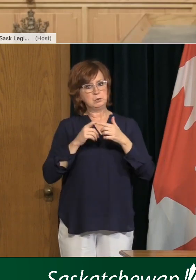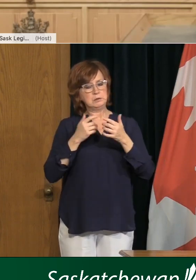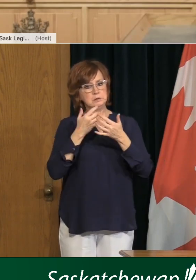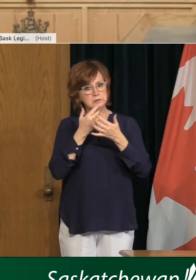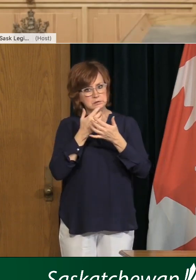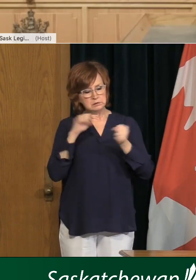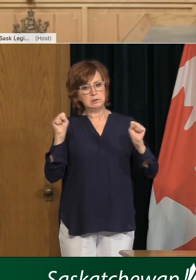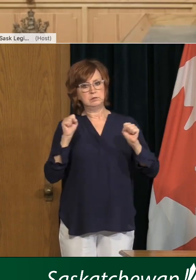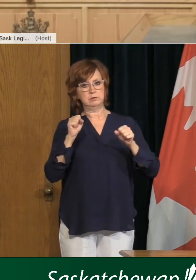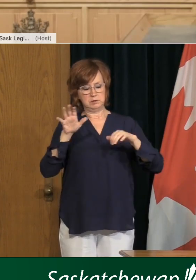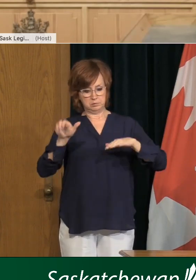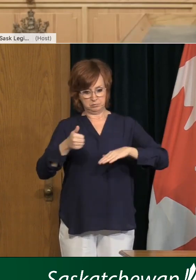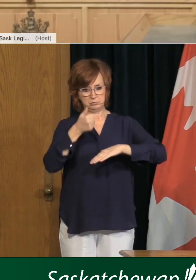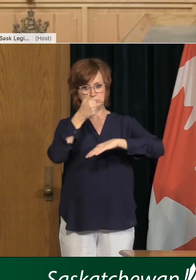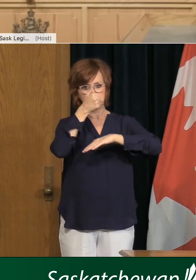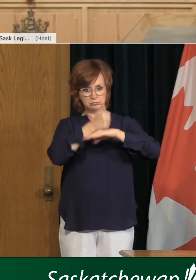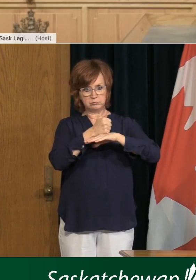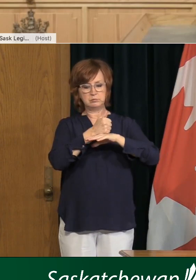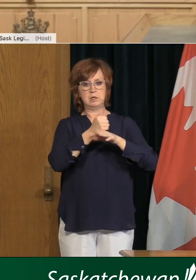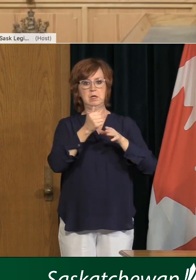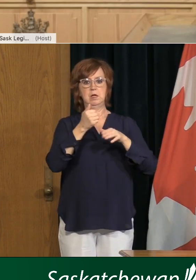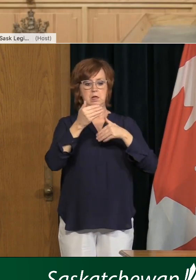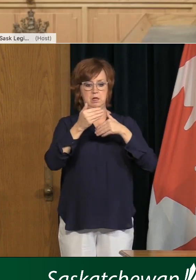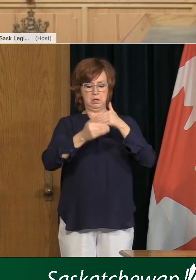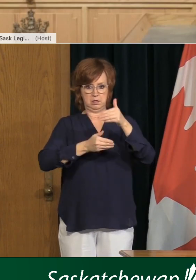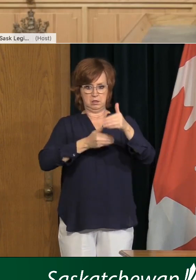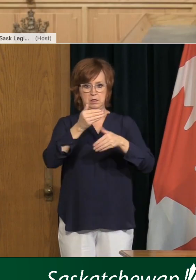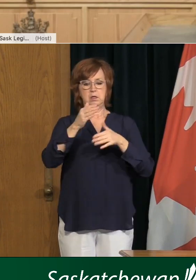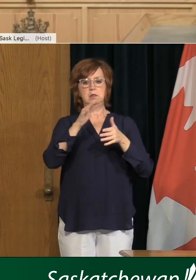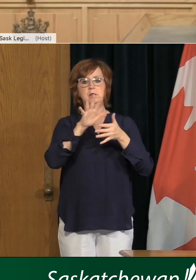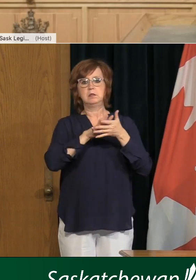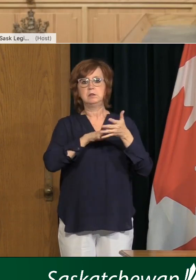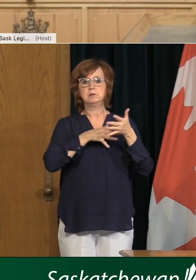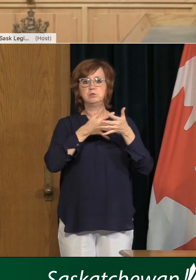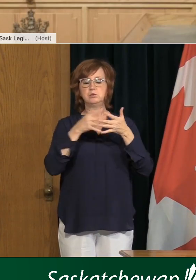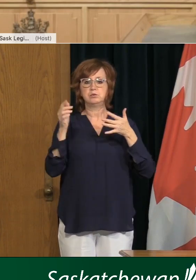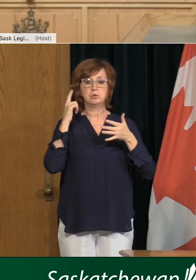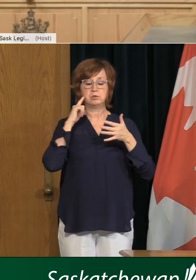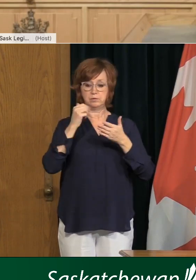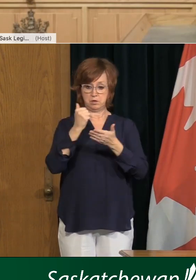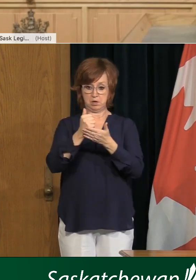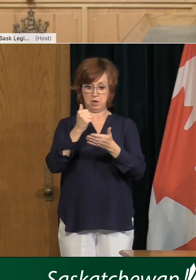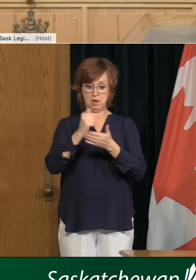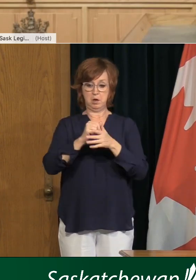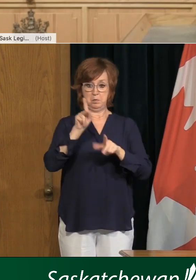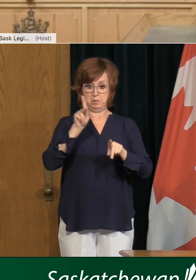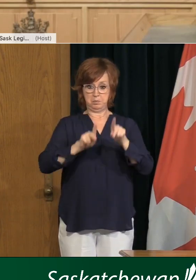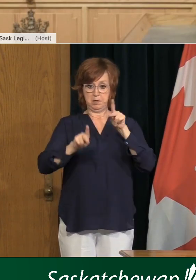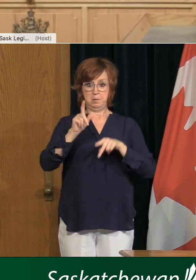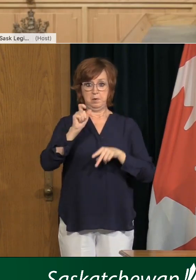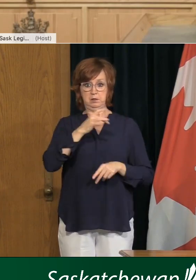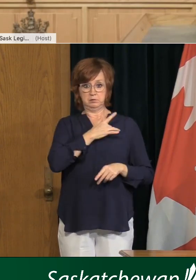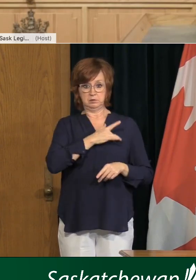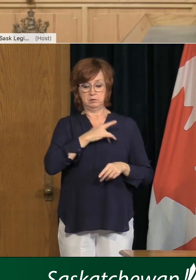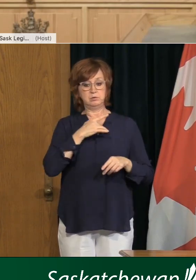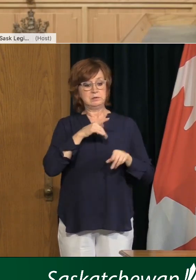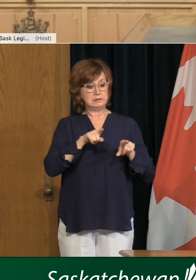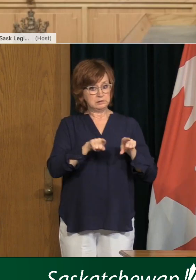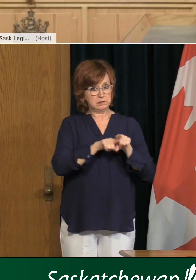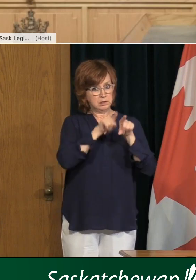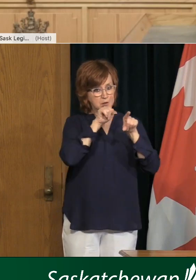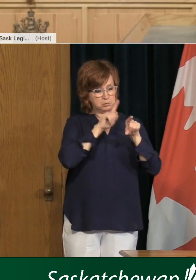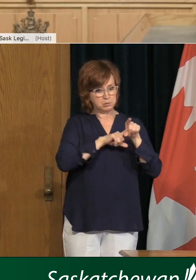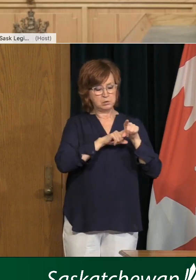people of Saskatchewan, while simultaneously ensuring the safety of our staff, patients,